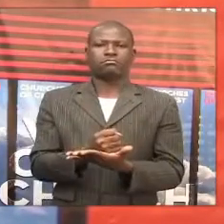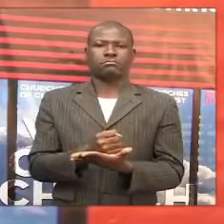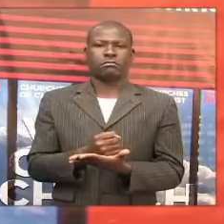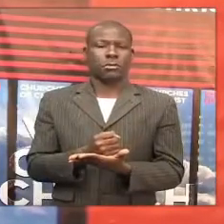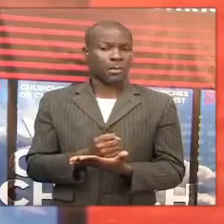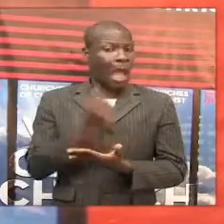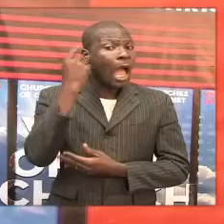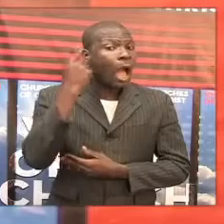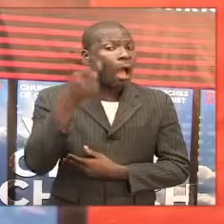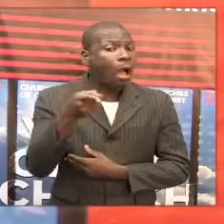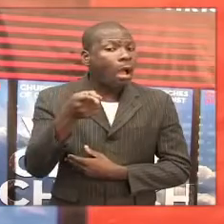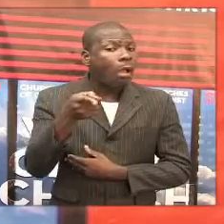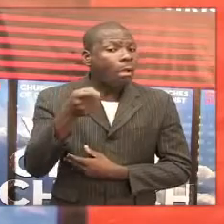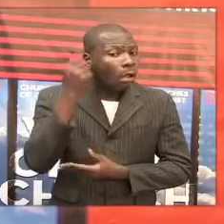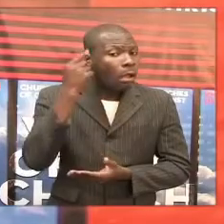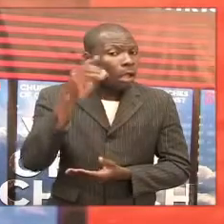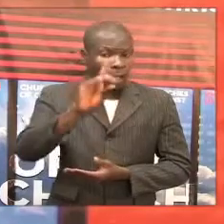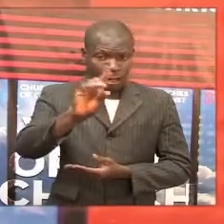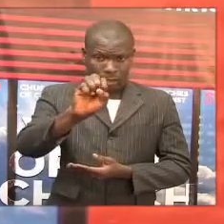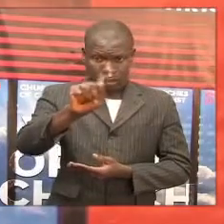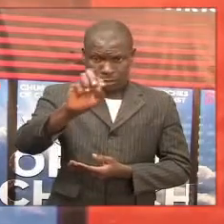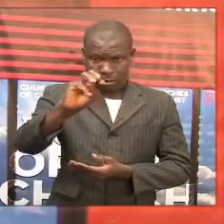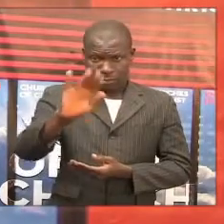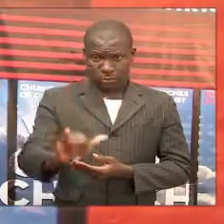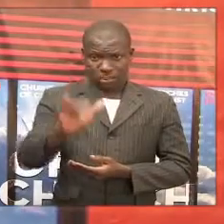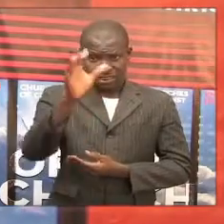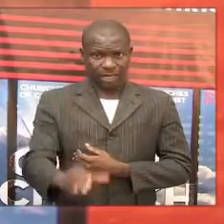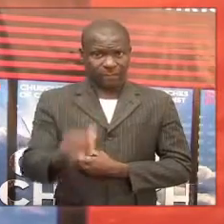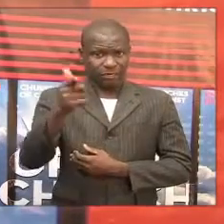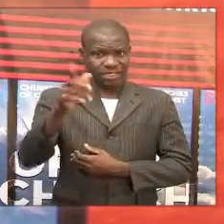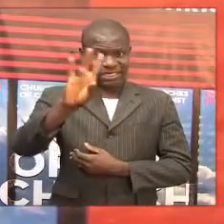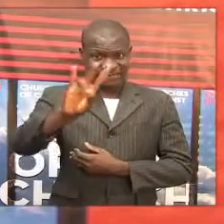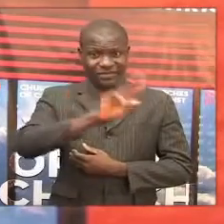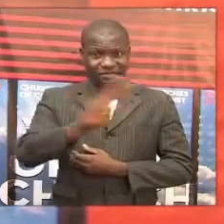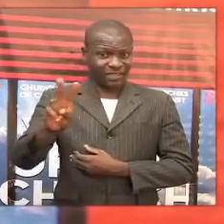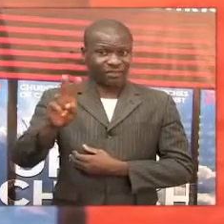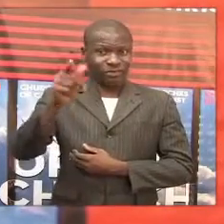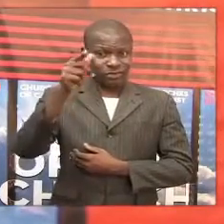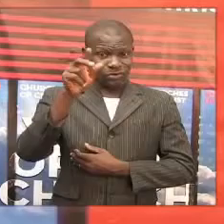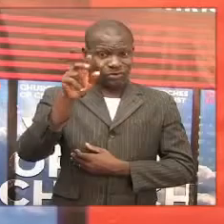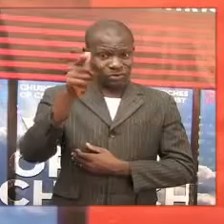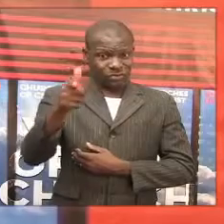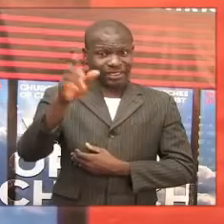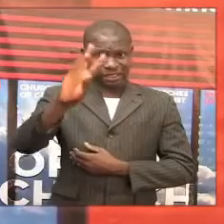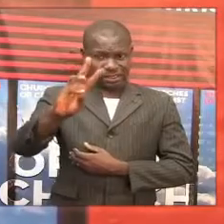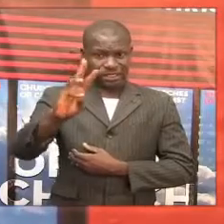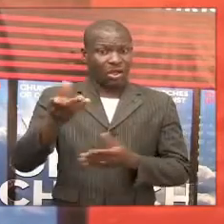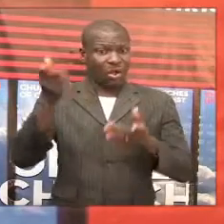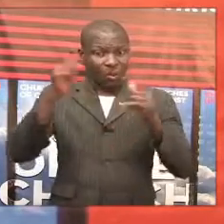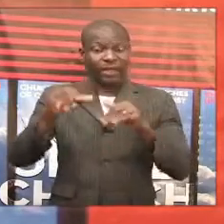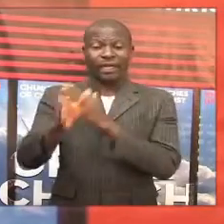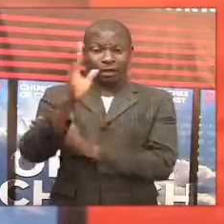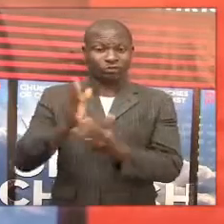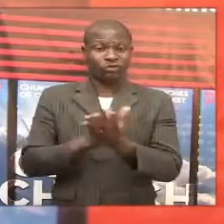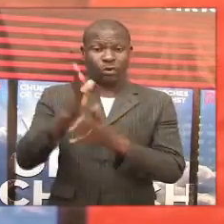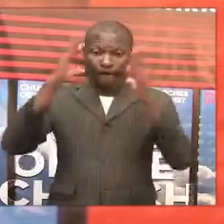say? Deuteronomy 27, the last verse, verse 26, no. A blow nyanko ponda Moses and Sasso,